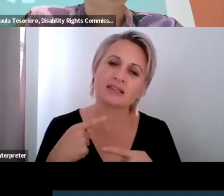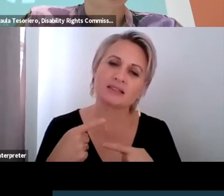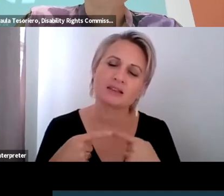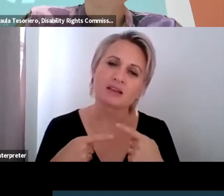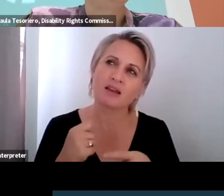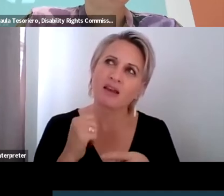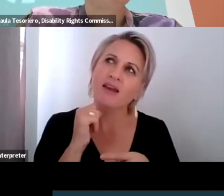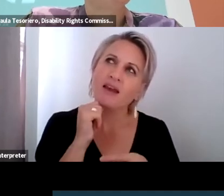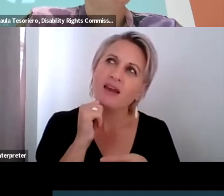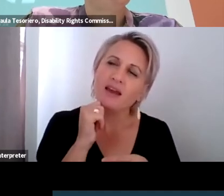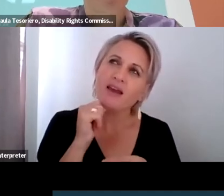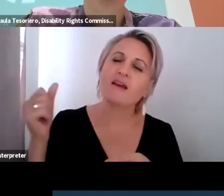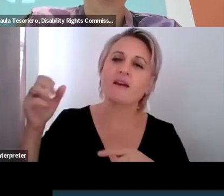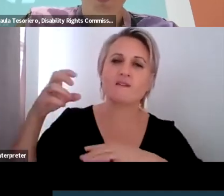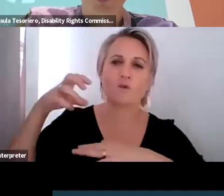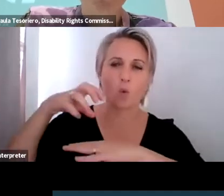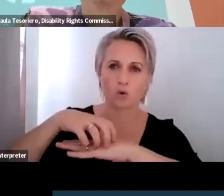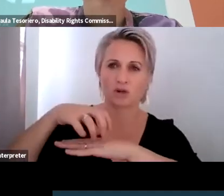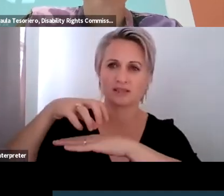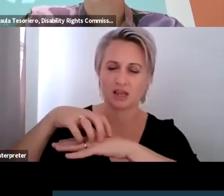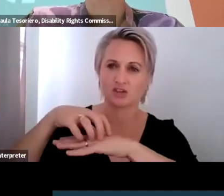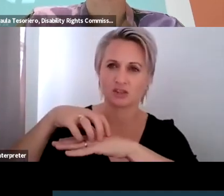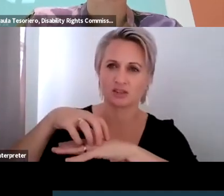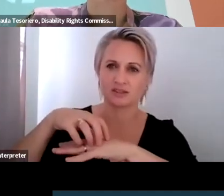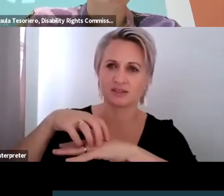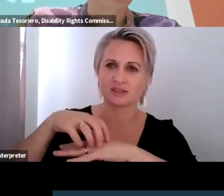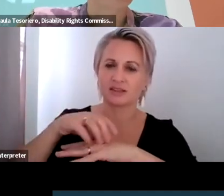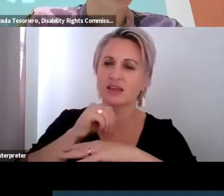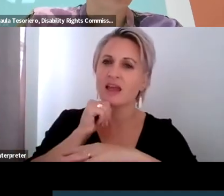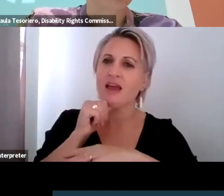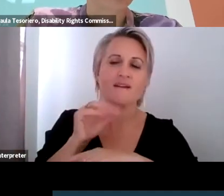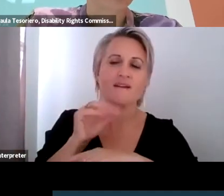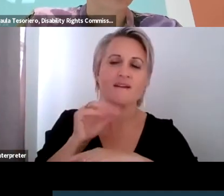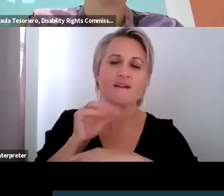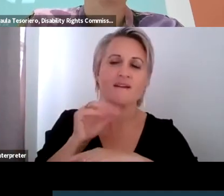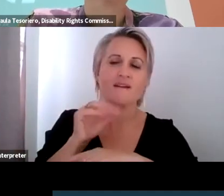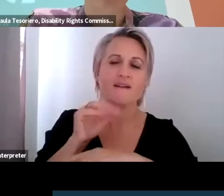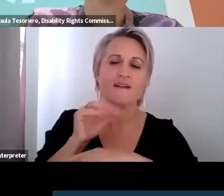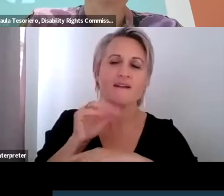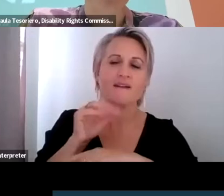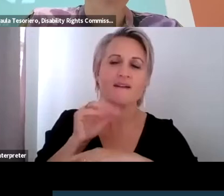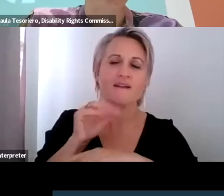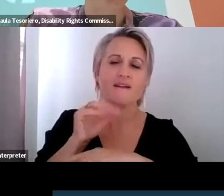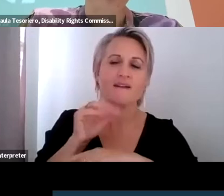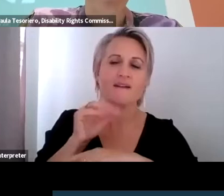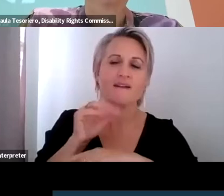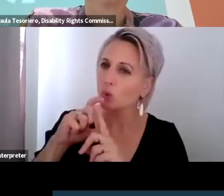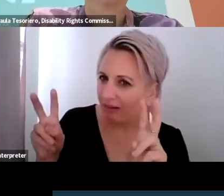if organisations are not doing disability, then organisations are not doing